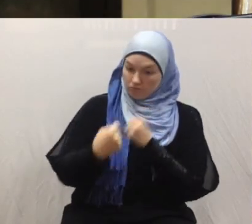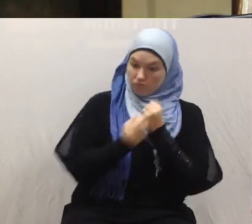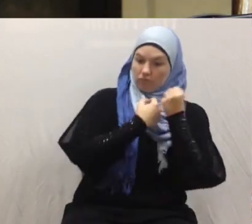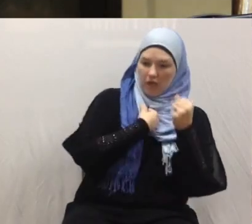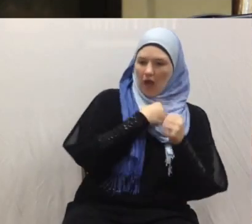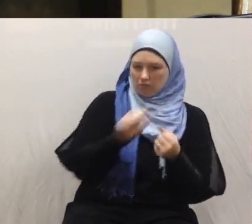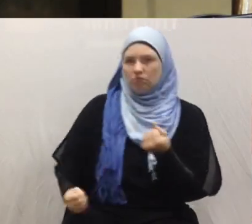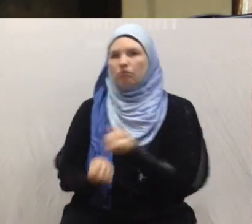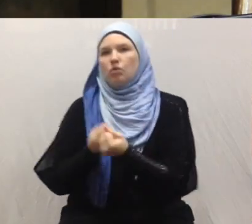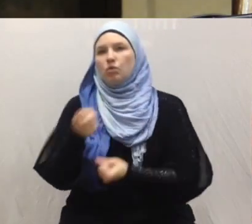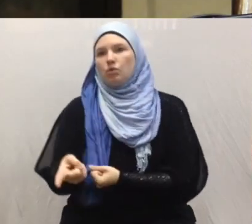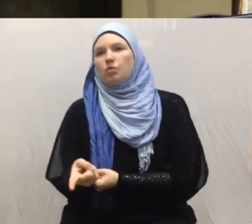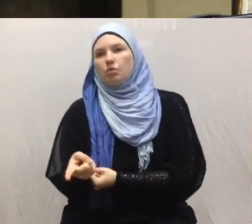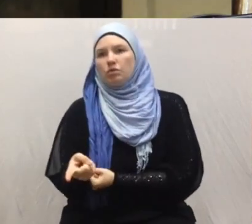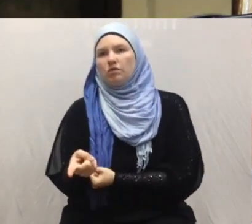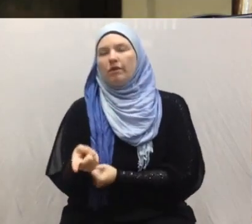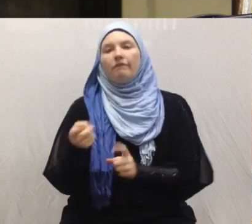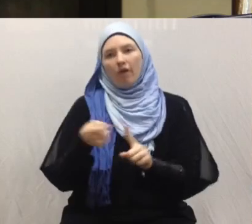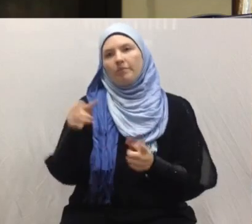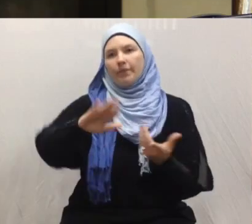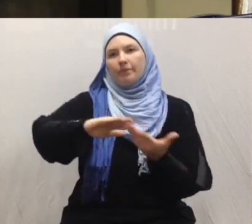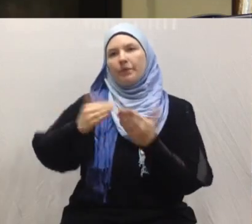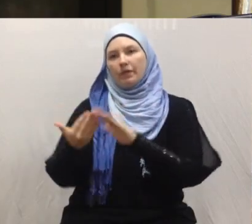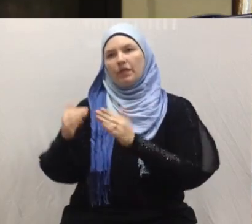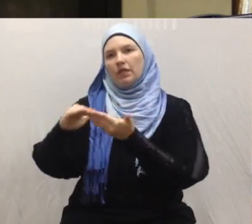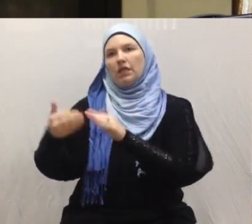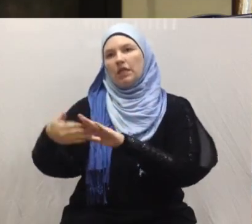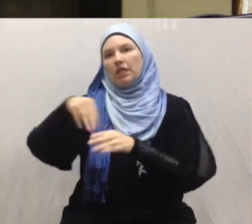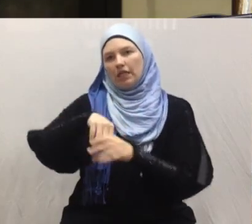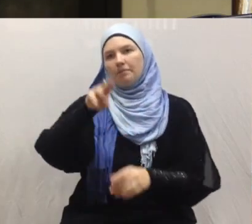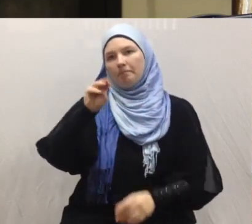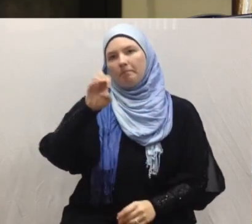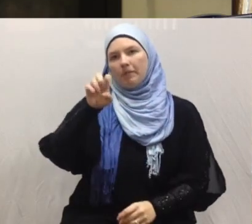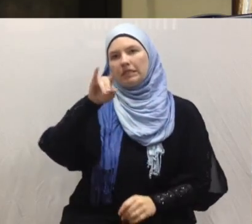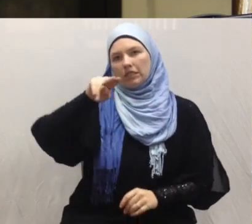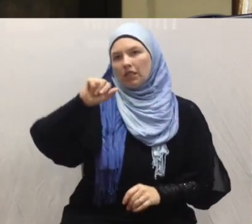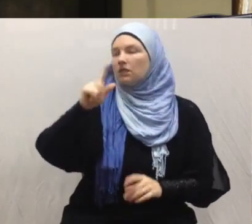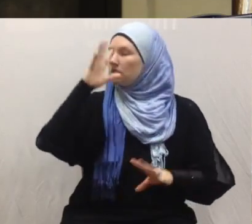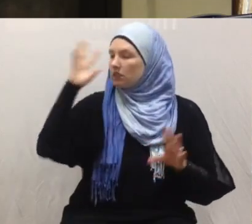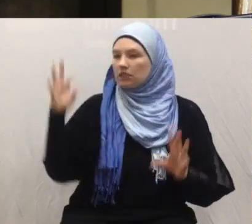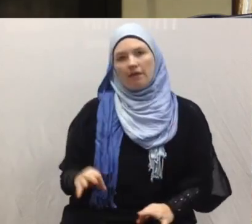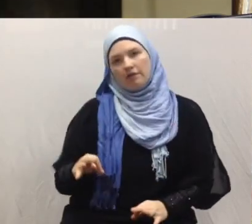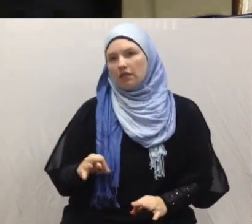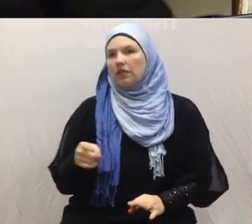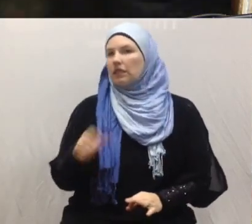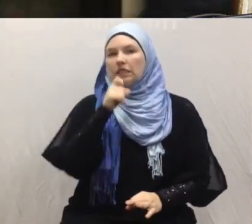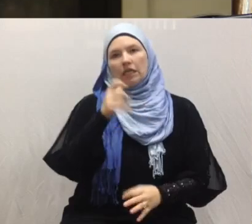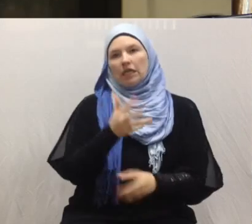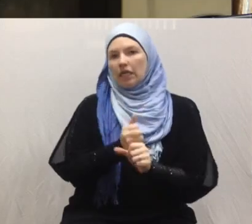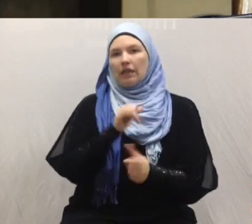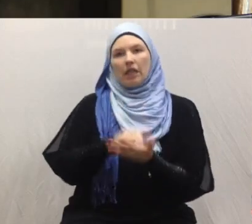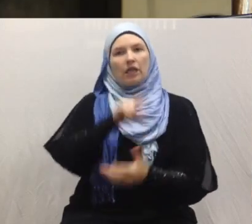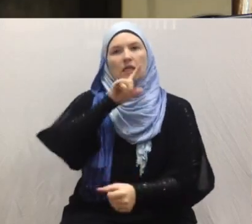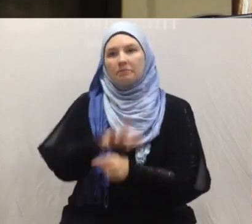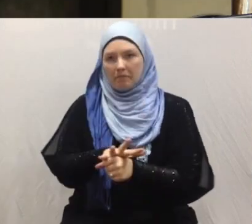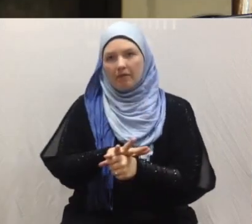obedience from the community in Medina. Definitely he didn't get this bay'ah